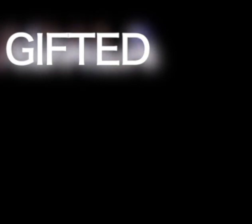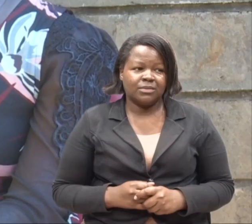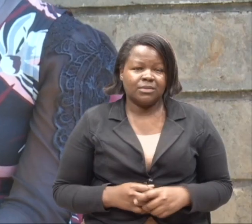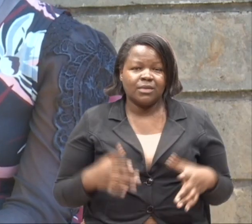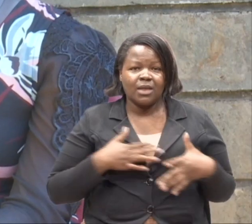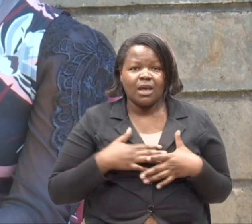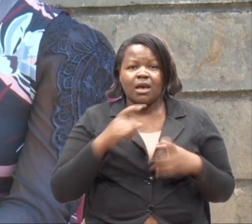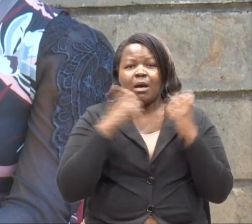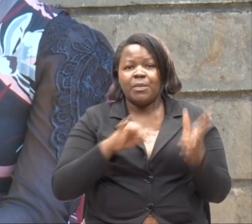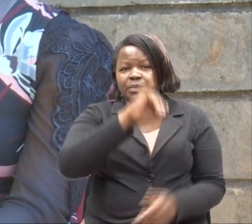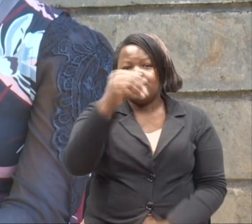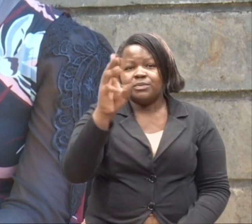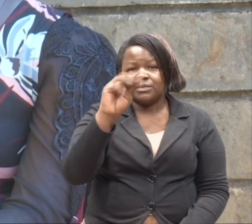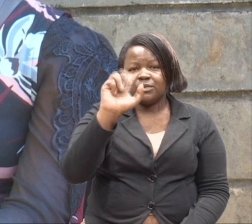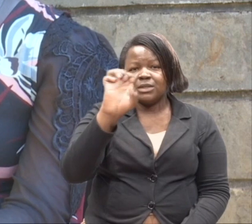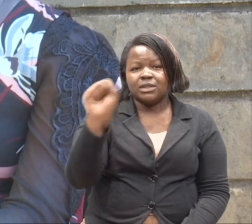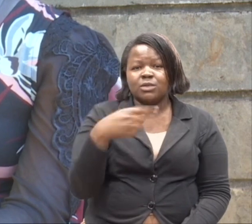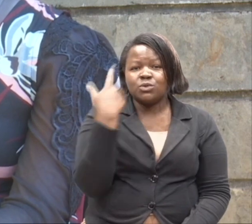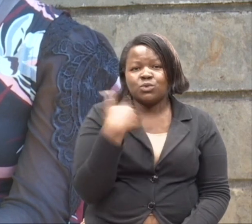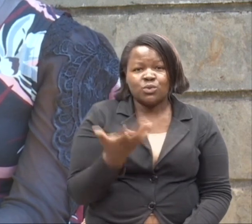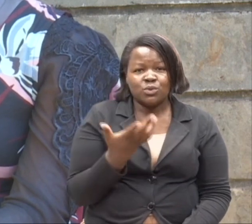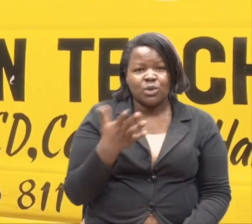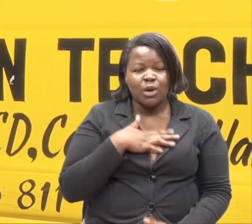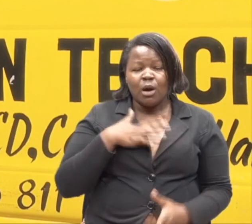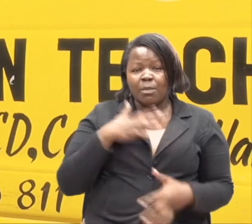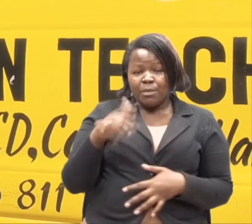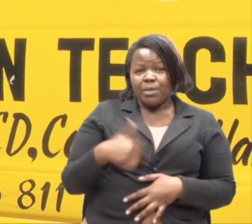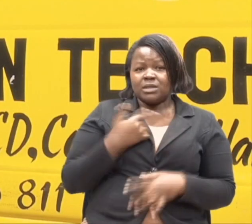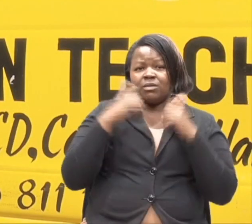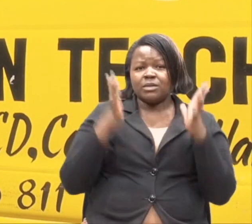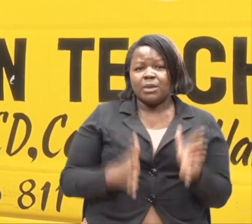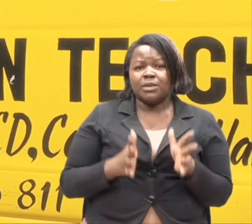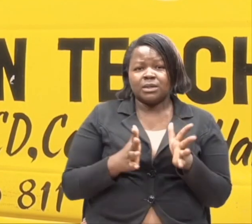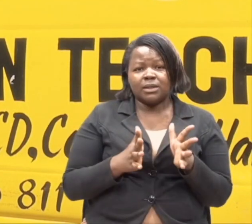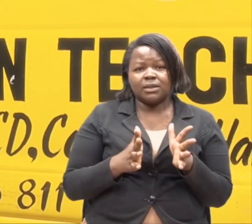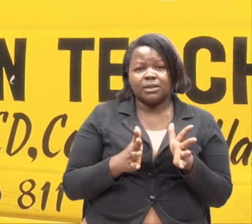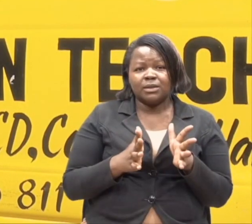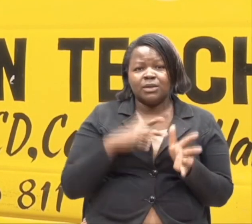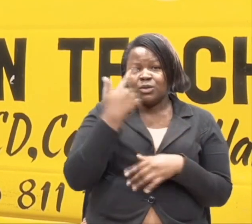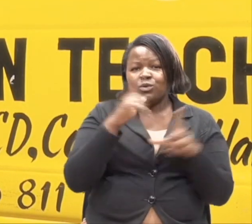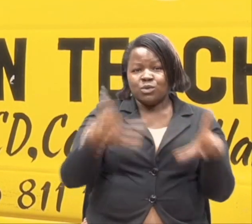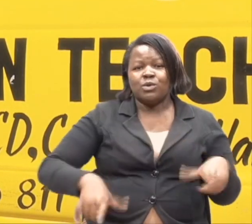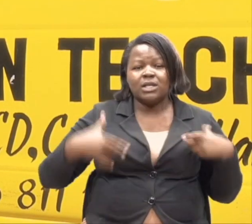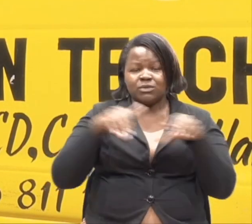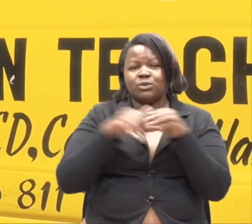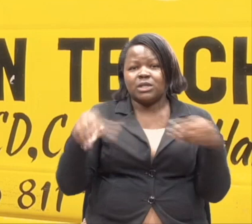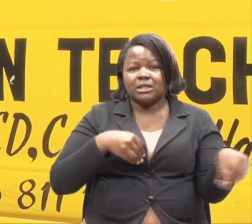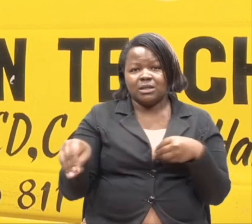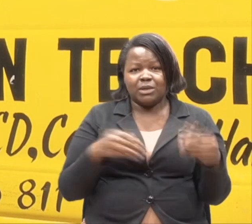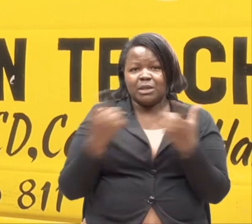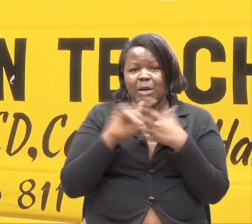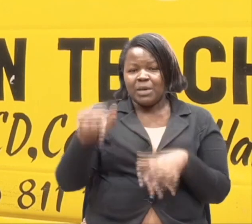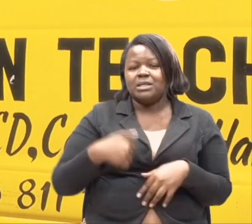Who is Pastor James Kamau? Pastor James Kamau ni pastor ambaye anaishi na ulemavu,